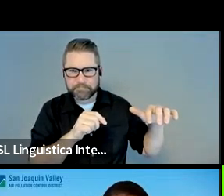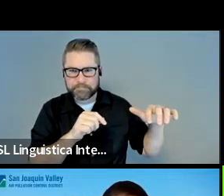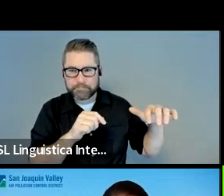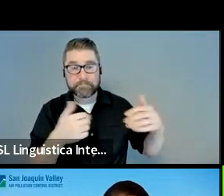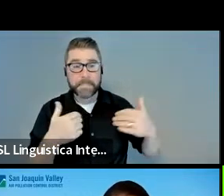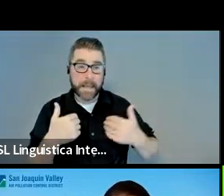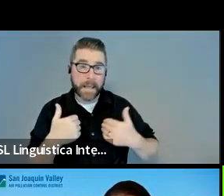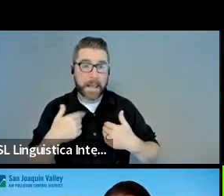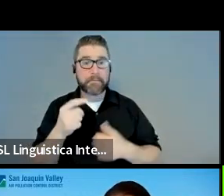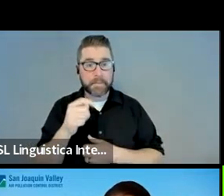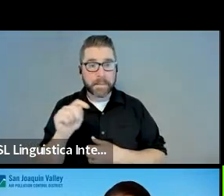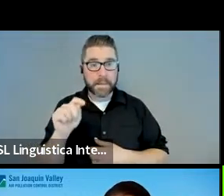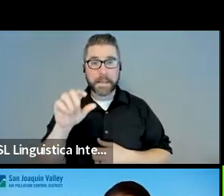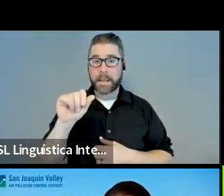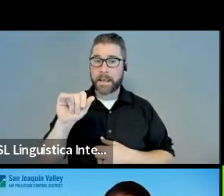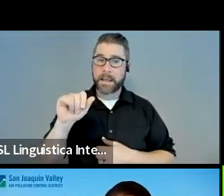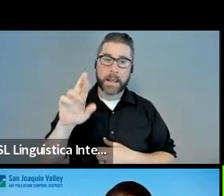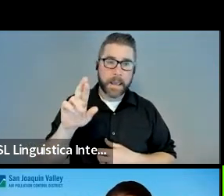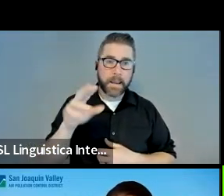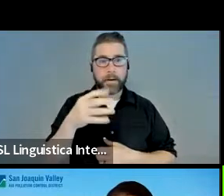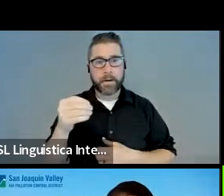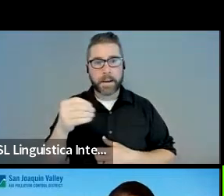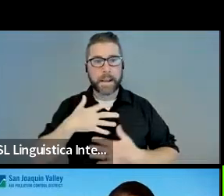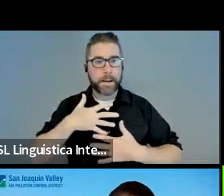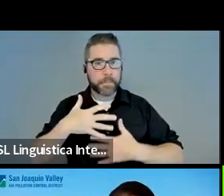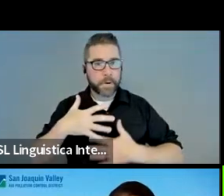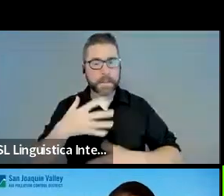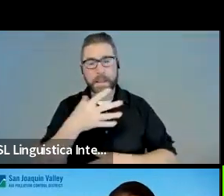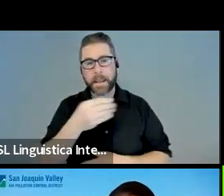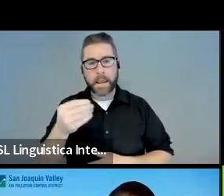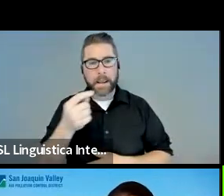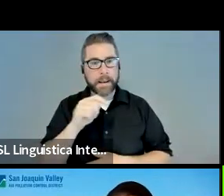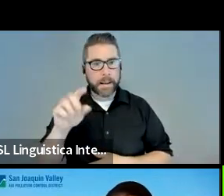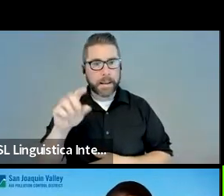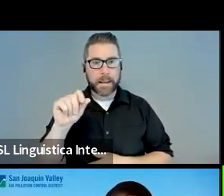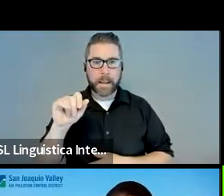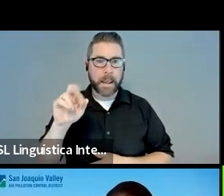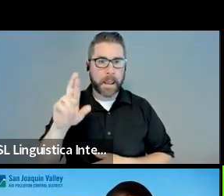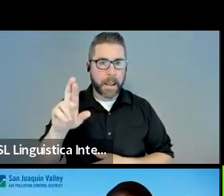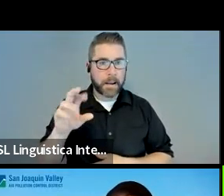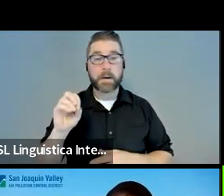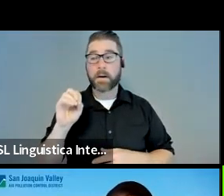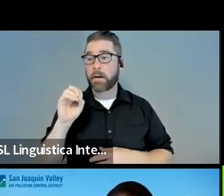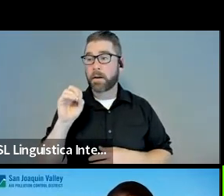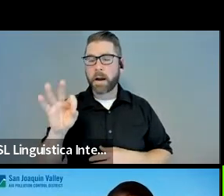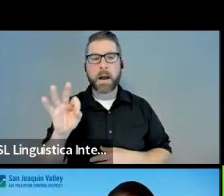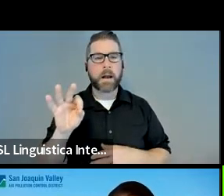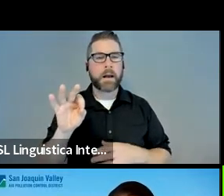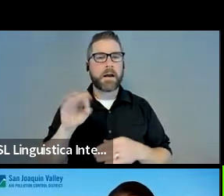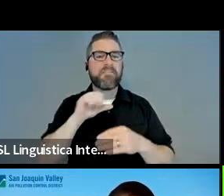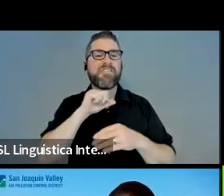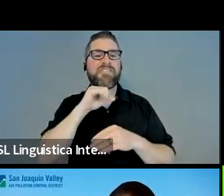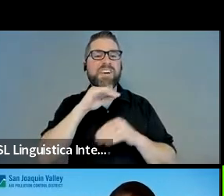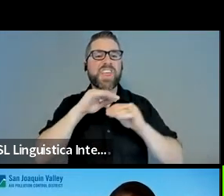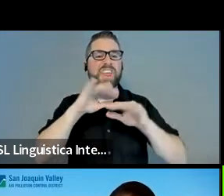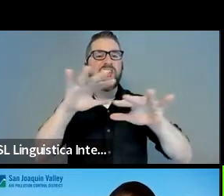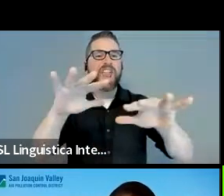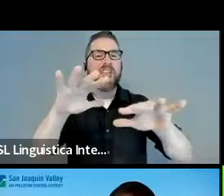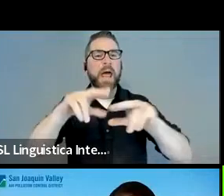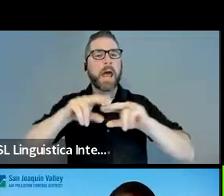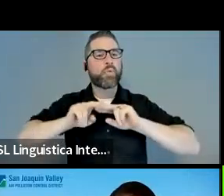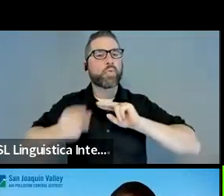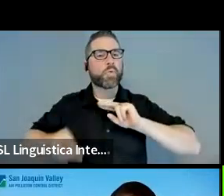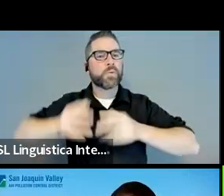with reducing pollution. As I spoke to several persons, and I think